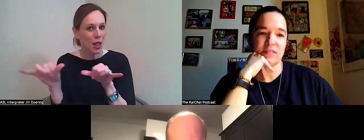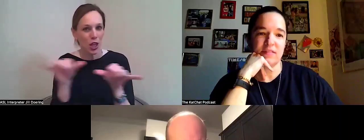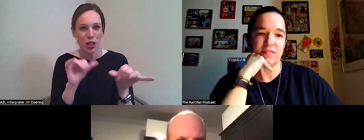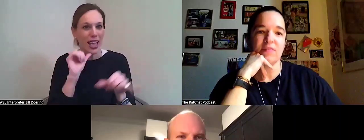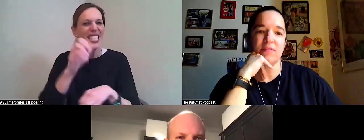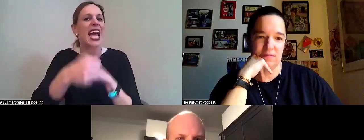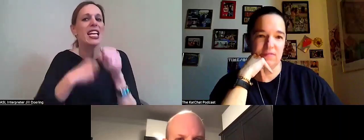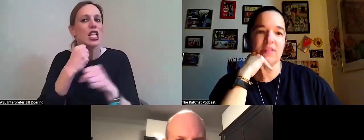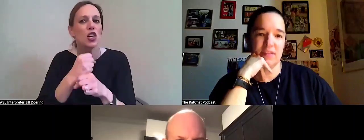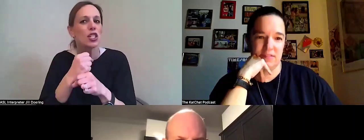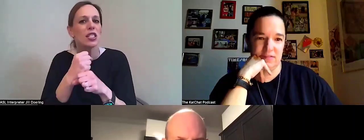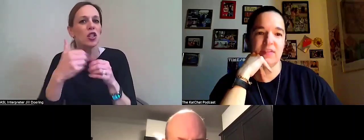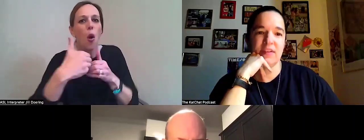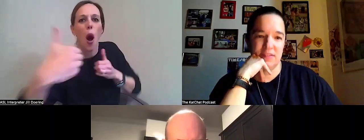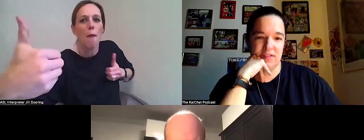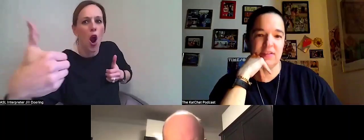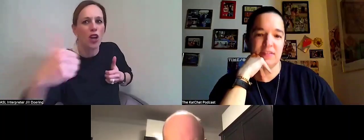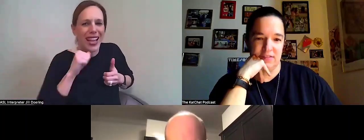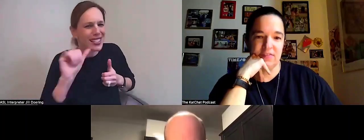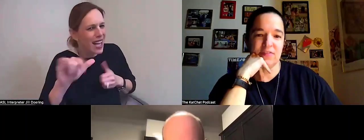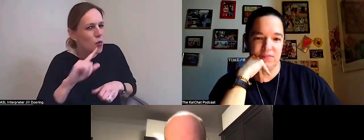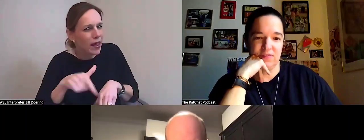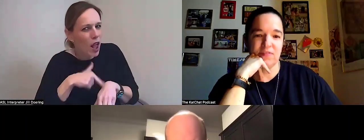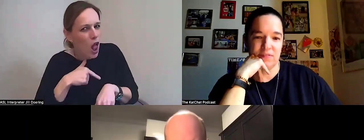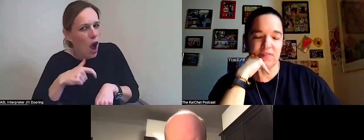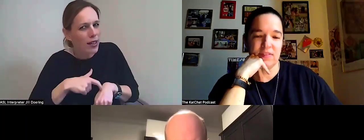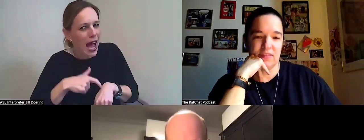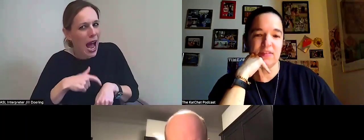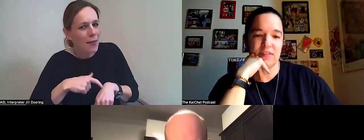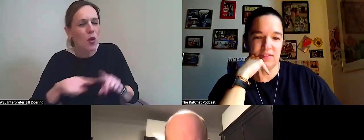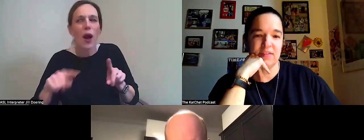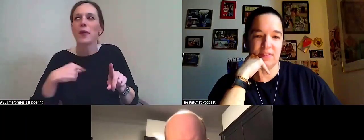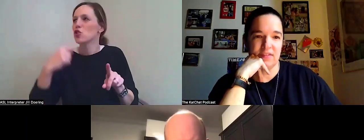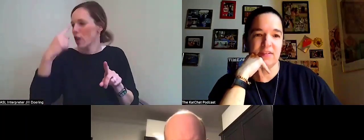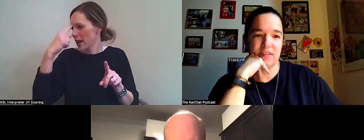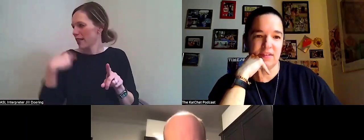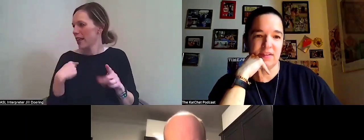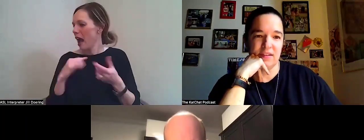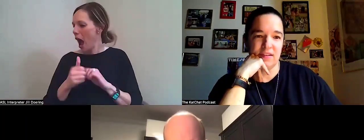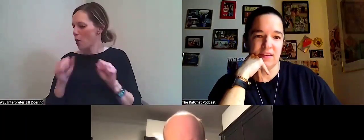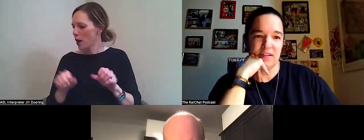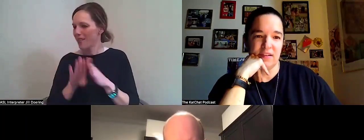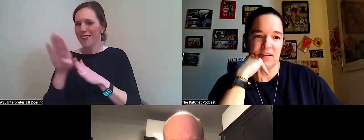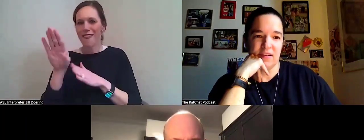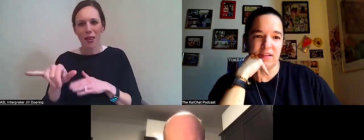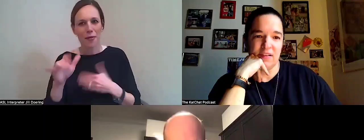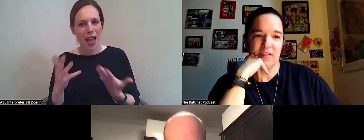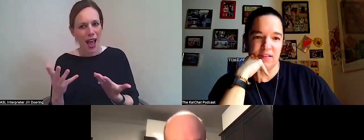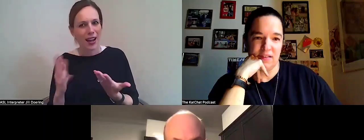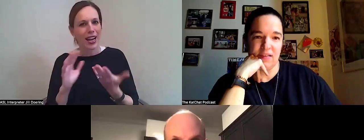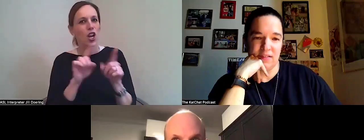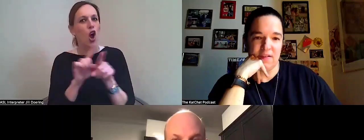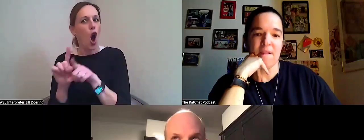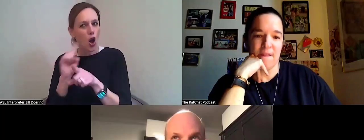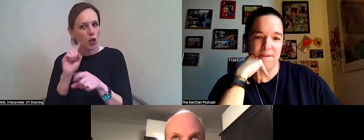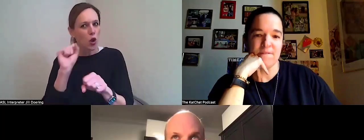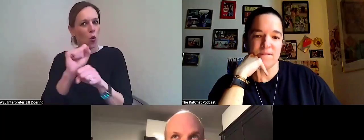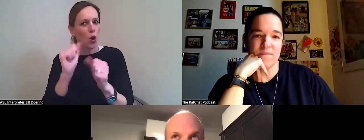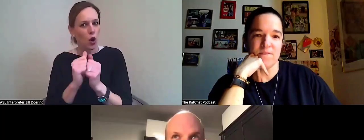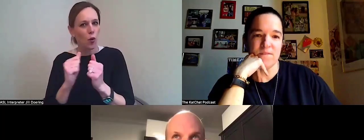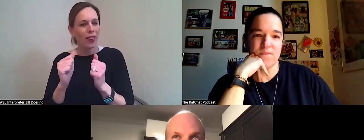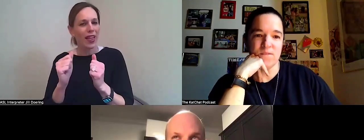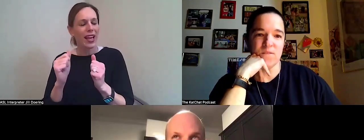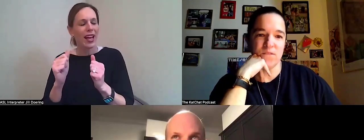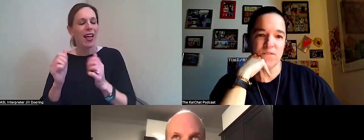time. So I really had to think how we could develop it and also work with the costume designer